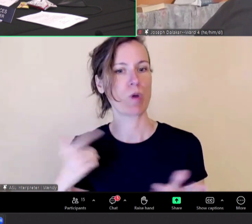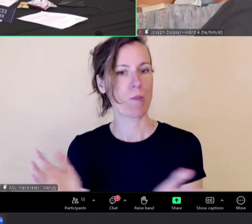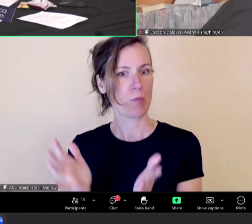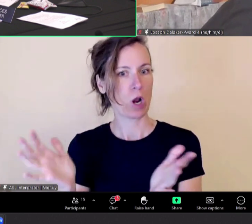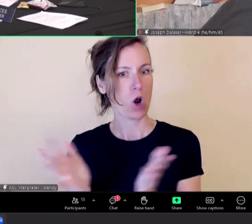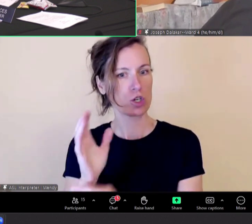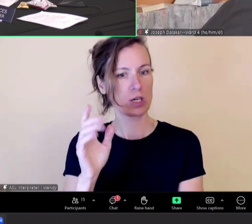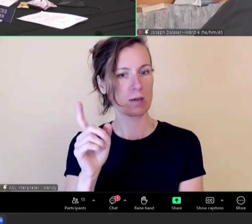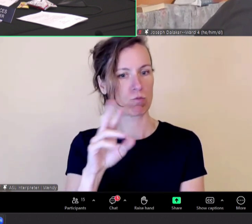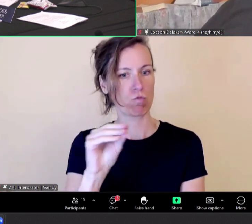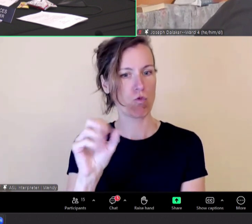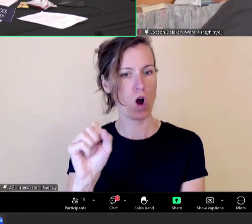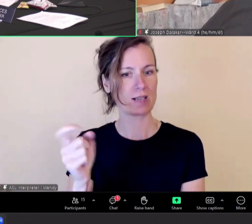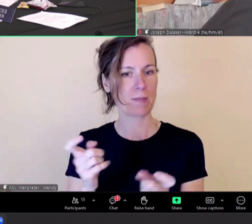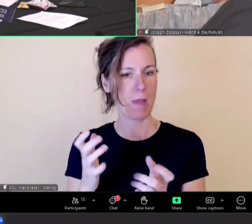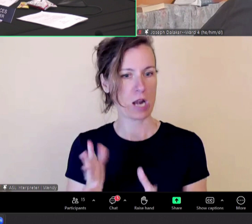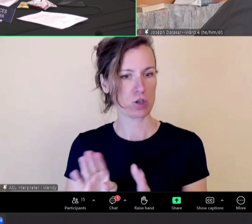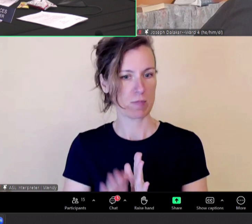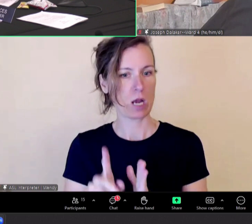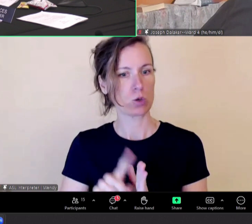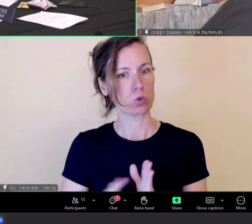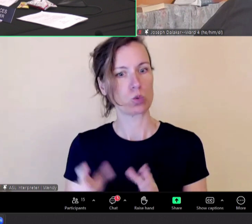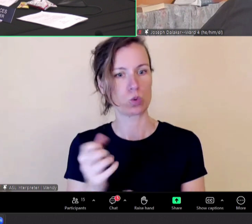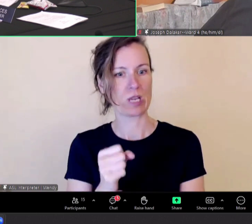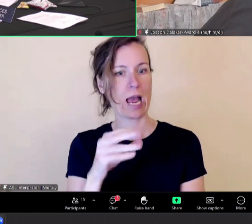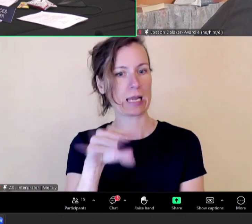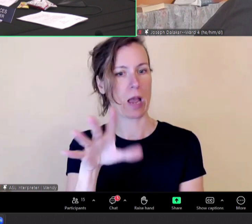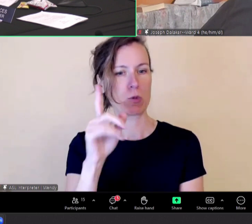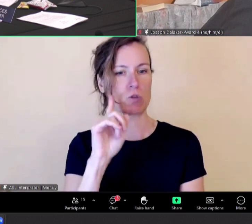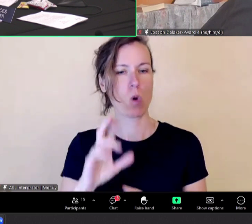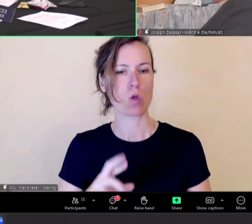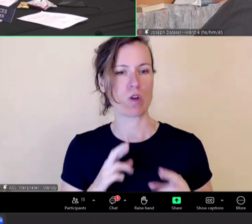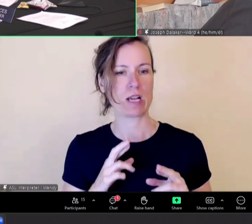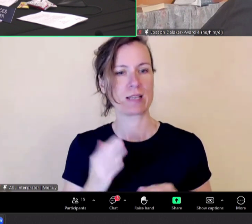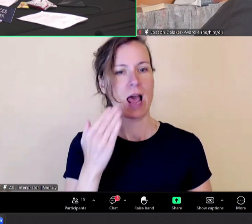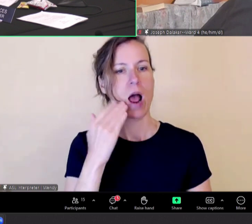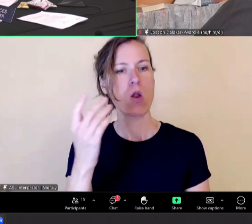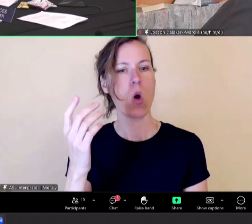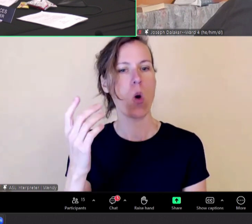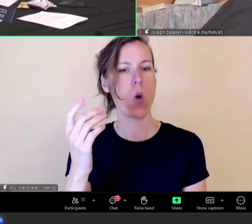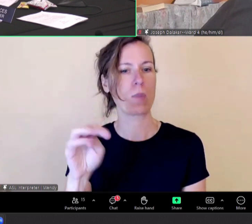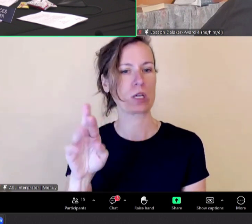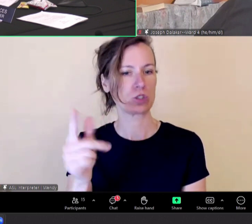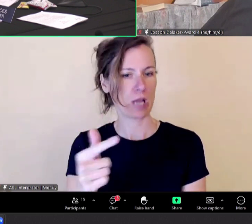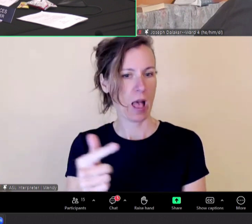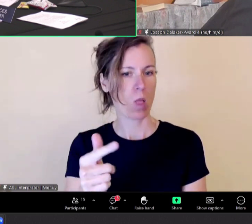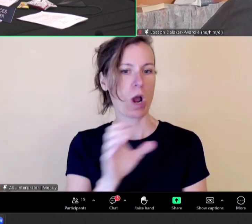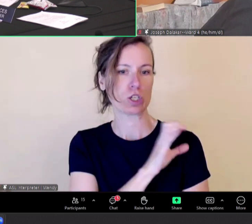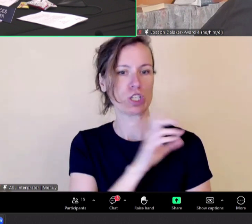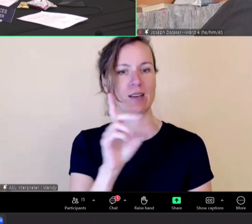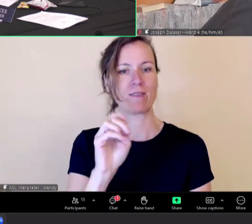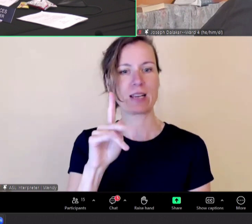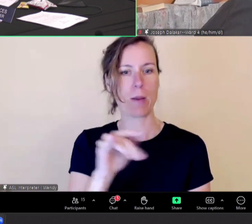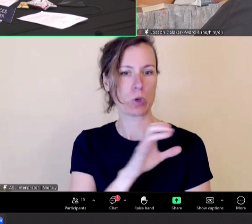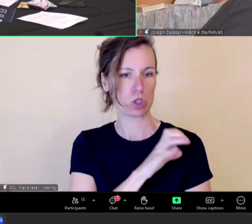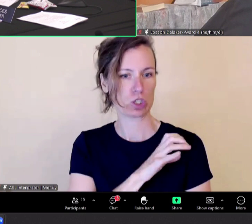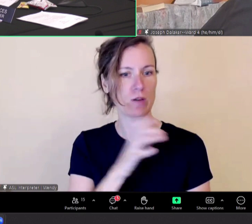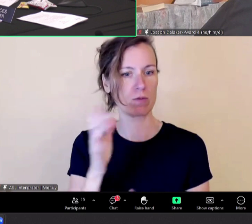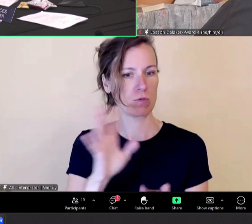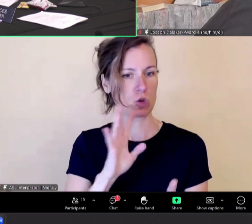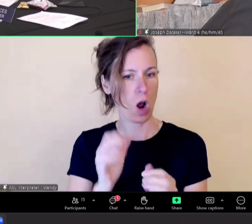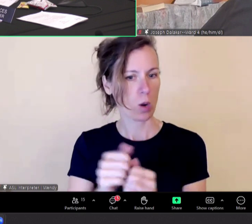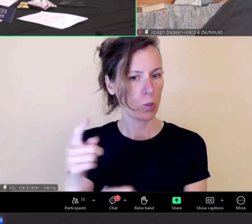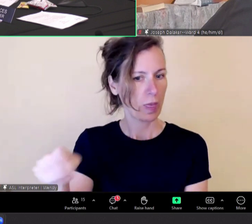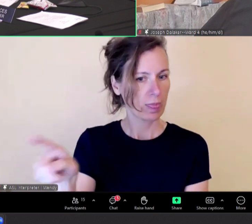and Deputy Chief, as well as the rest of town, have been in talks with them and pushing forward to obtain these cameras. I feel like